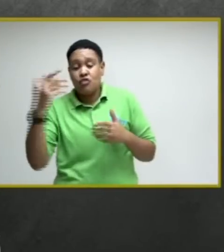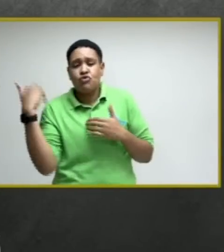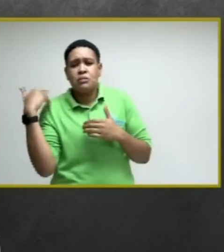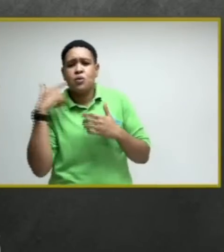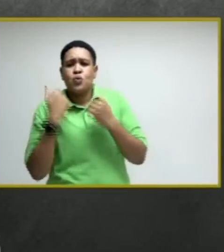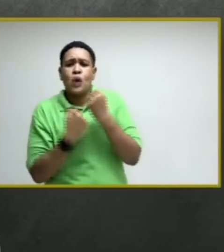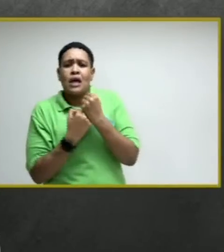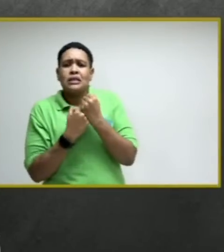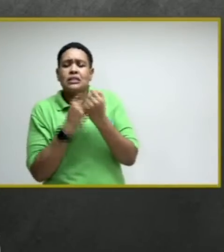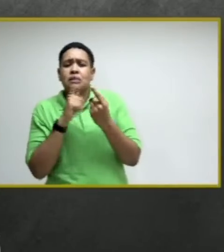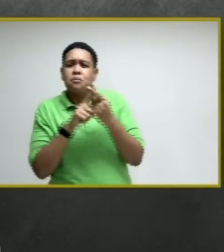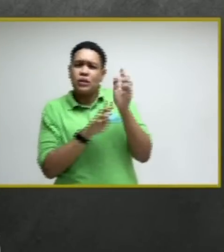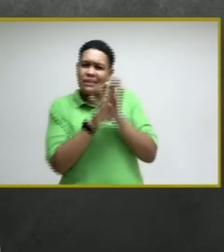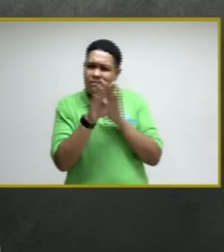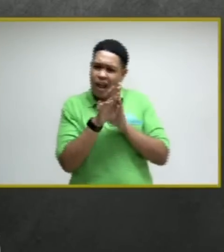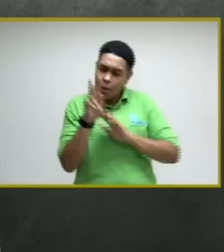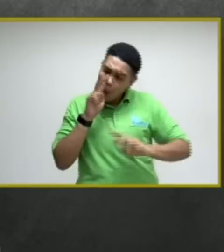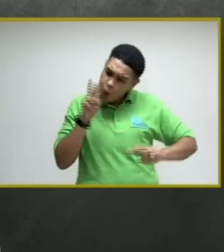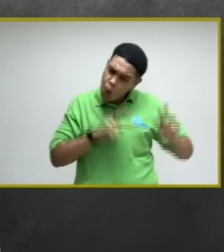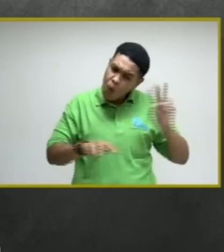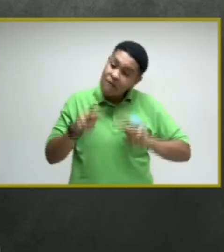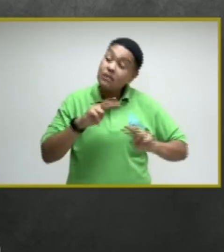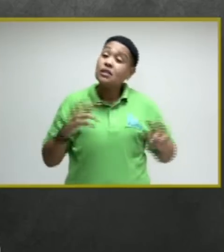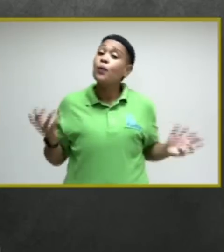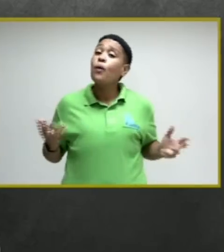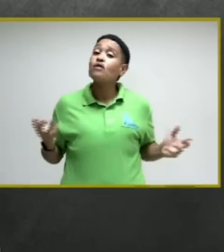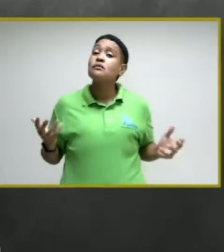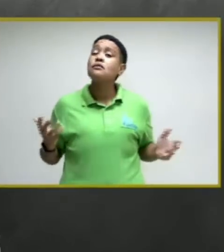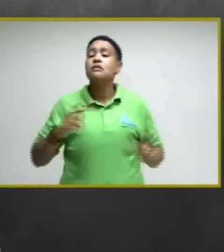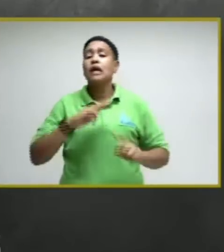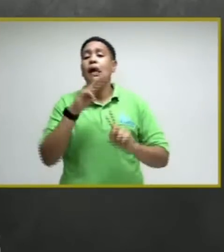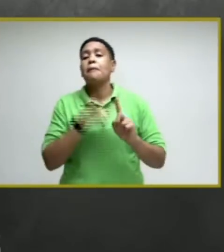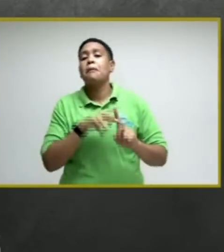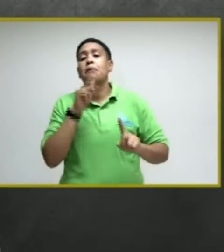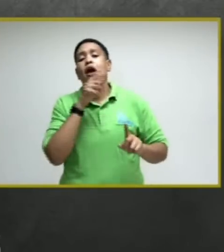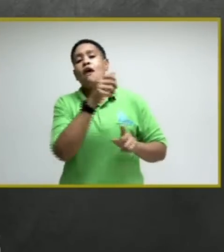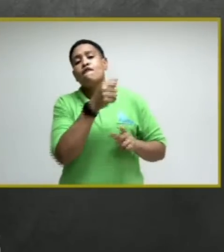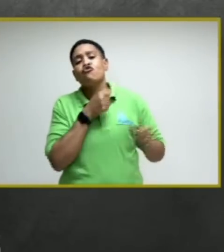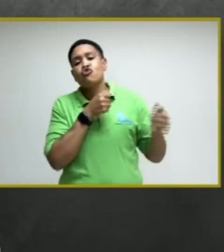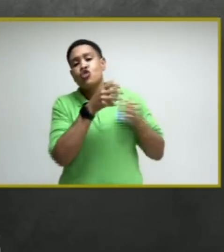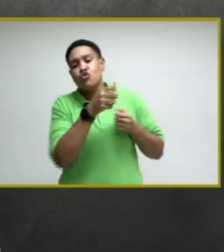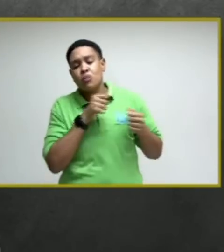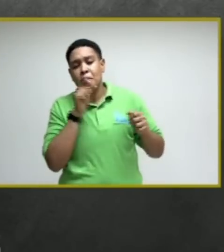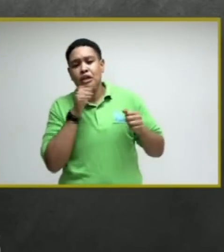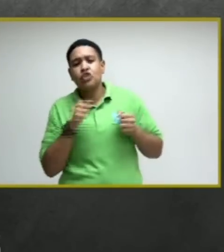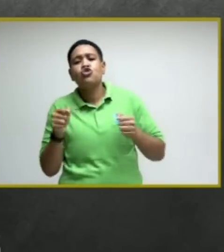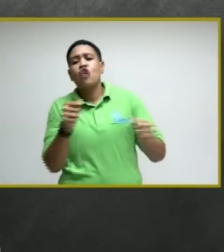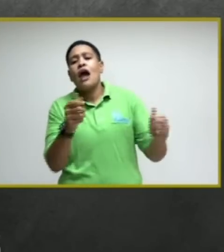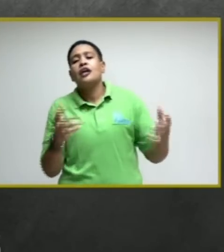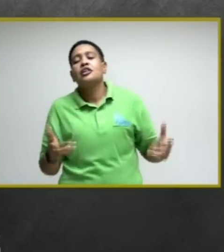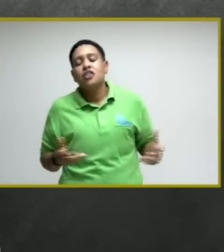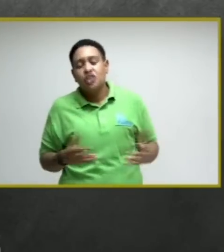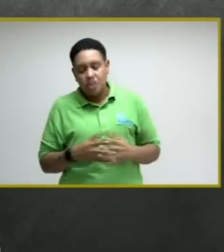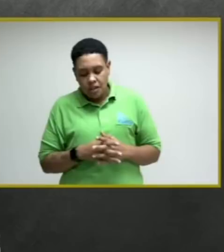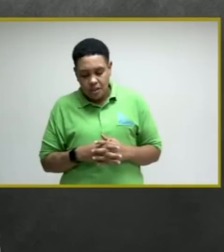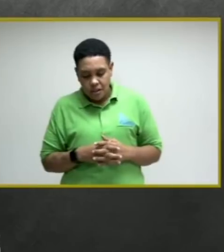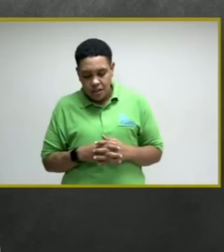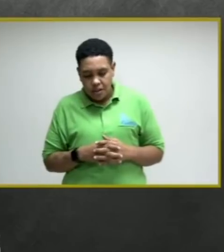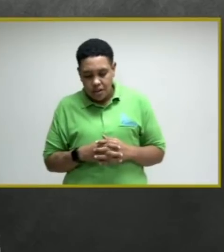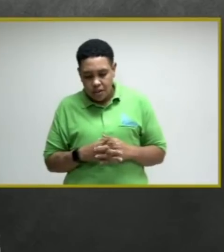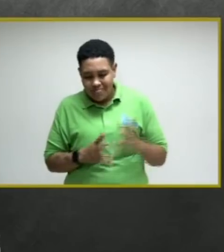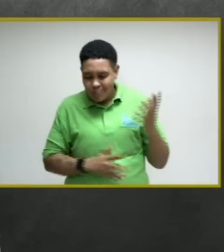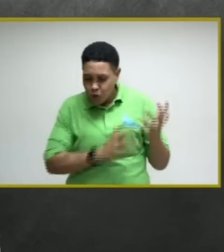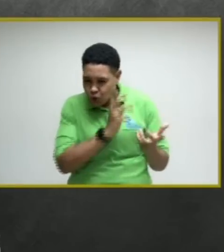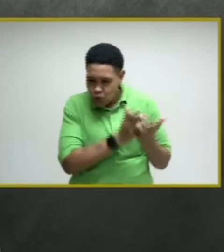and oversee the implementation of recruitment strategies that would bring suitably